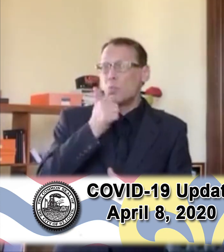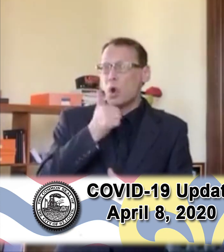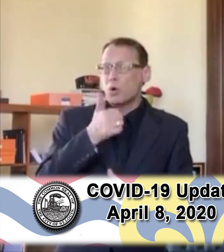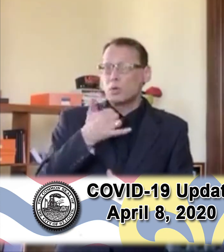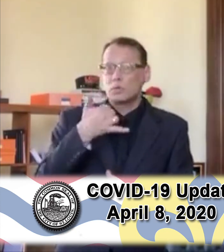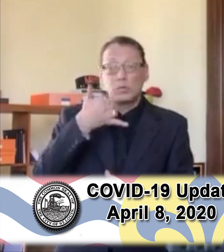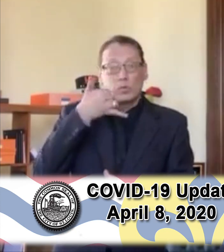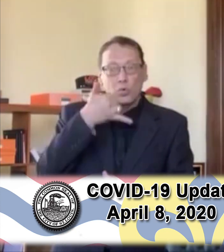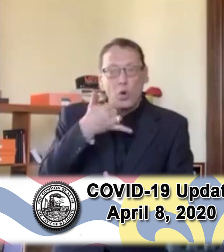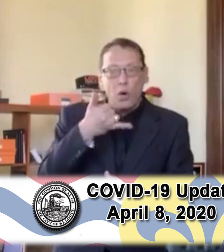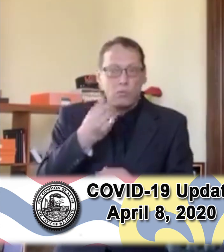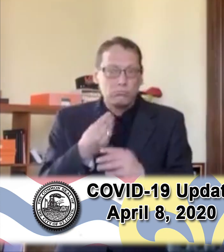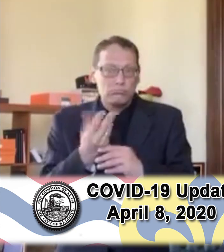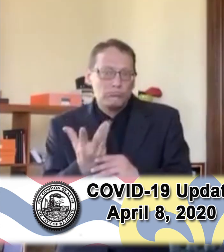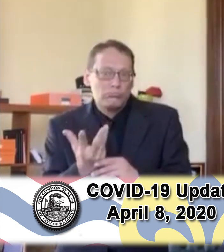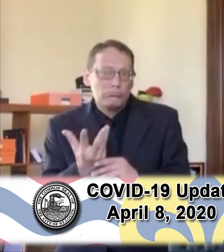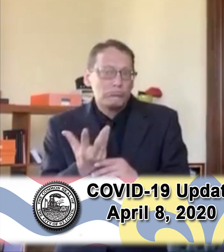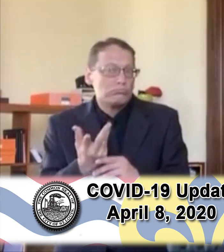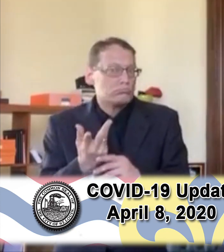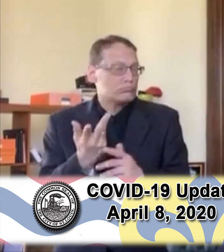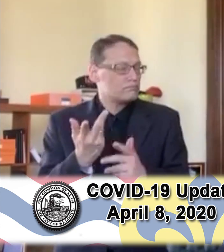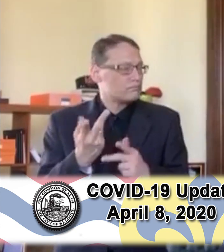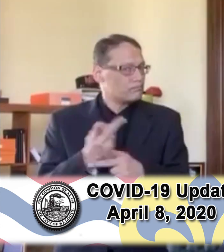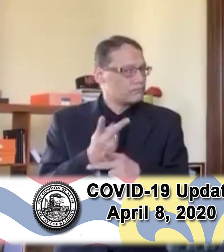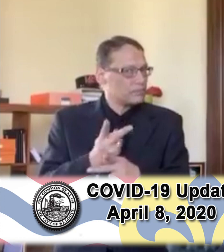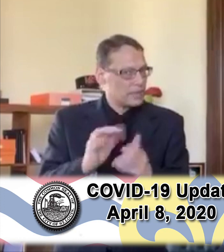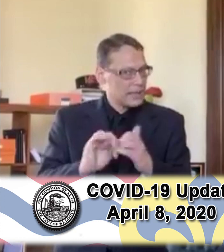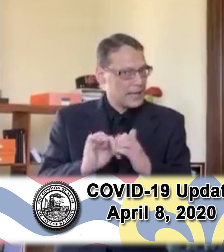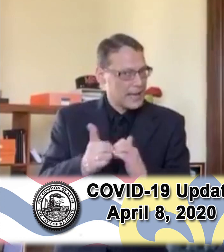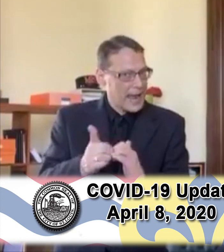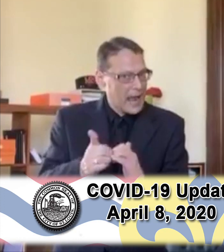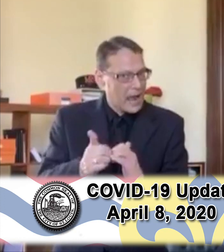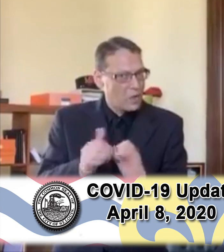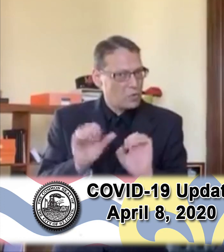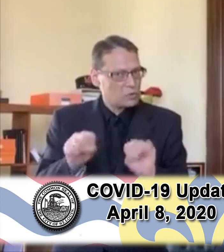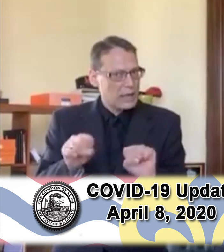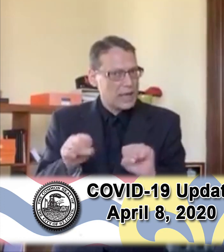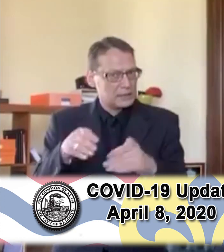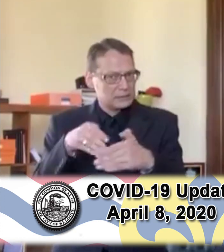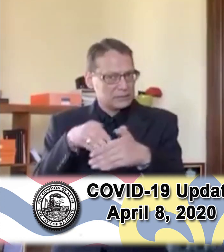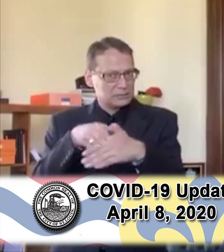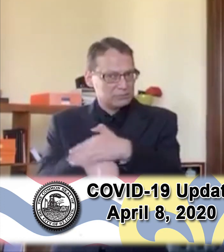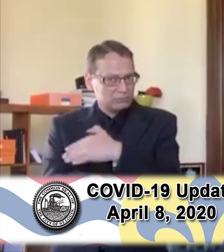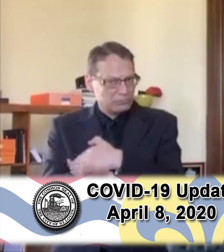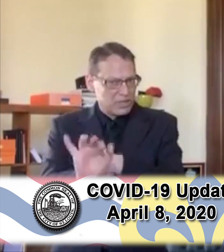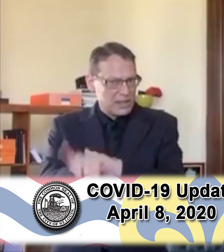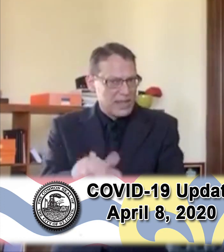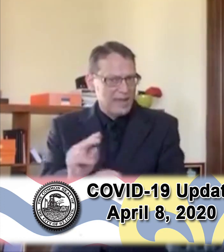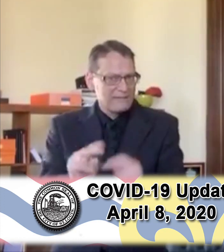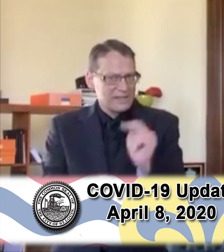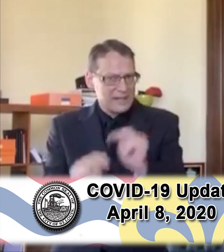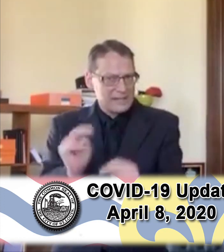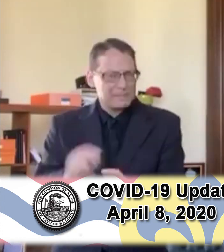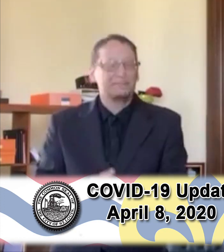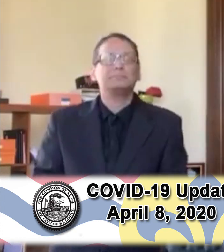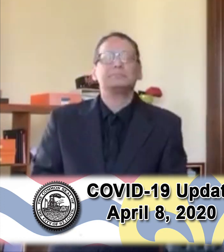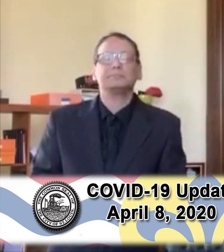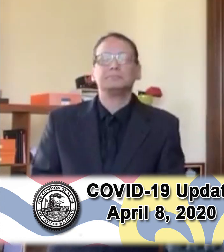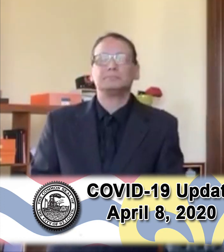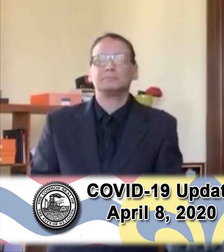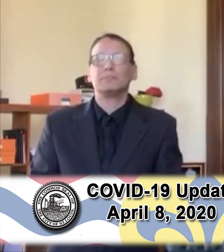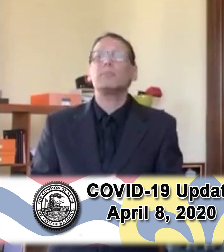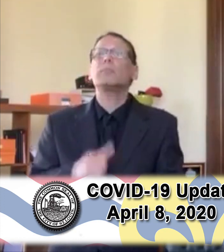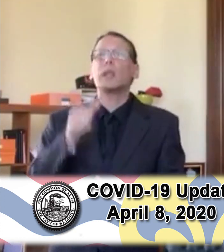out an orderly way to get folks into the Little Sisters of the Poor site. I will tell you